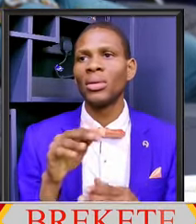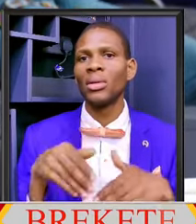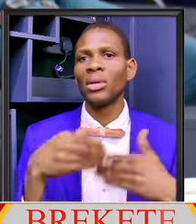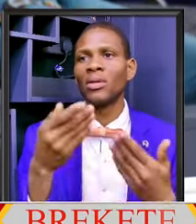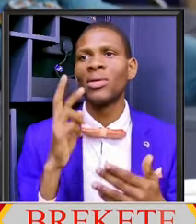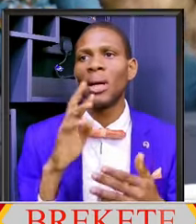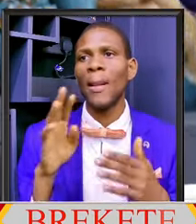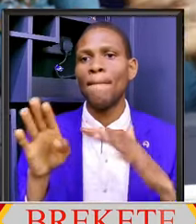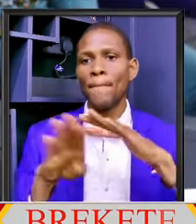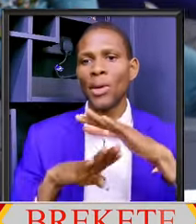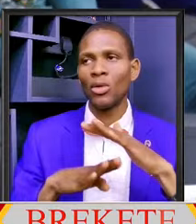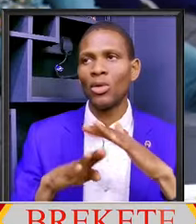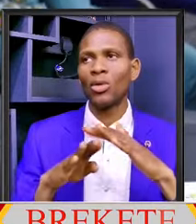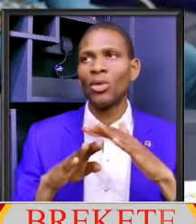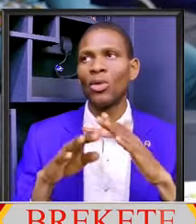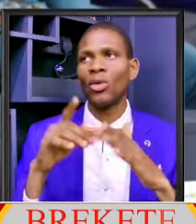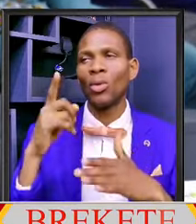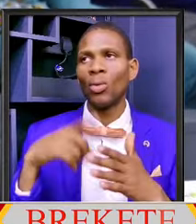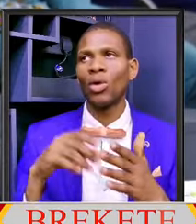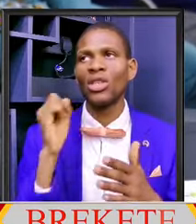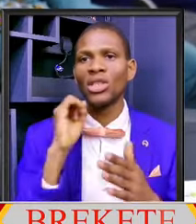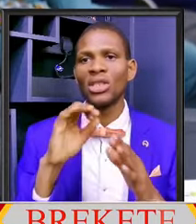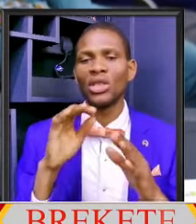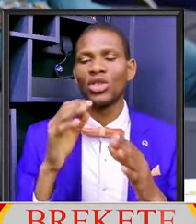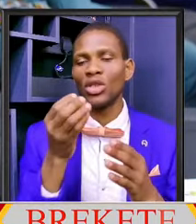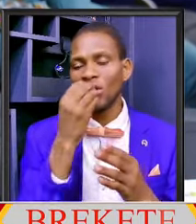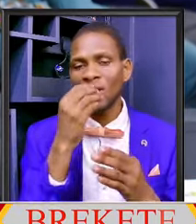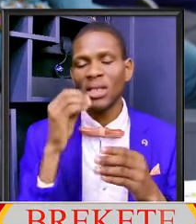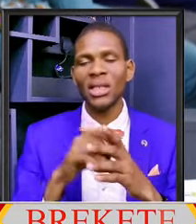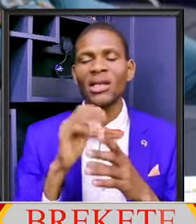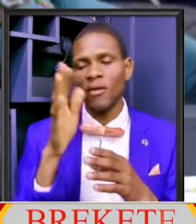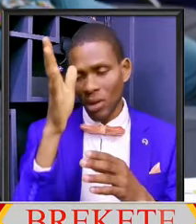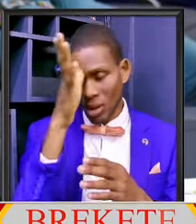below waiting she dey chop for her father's house.